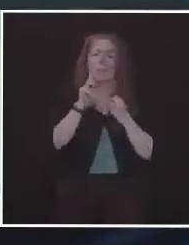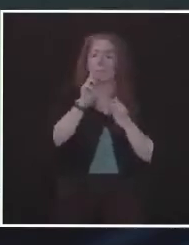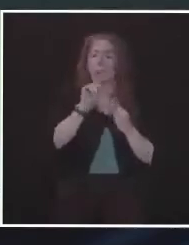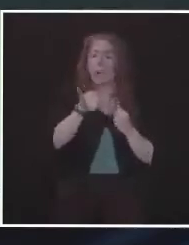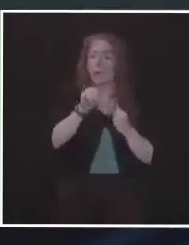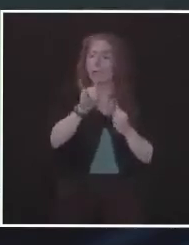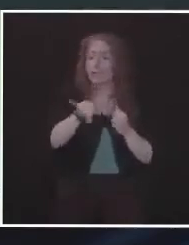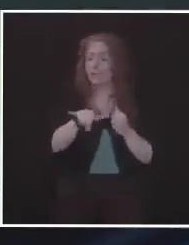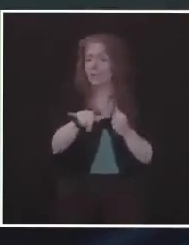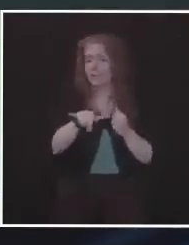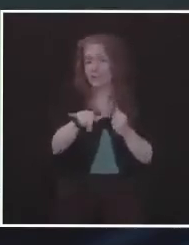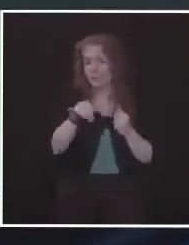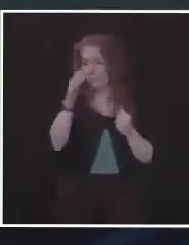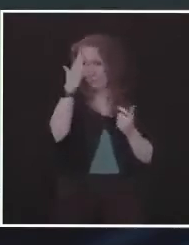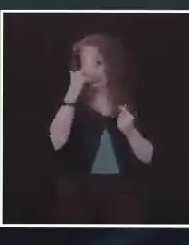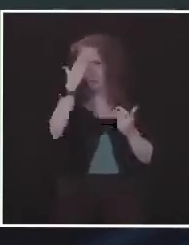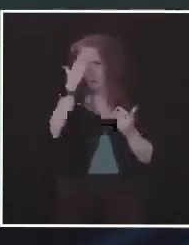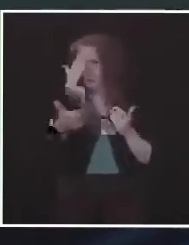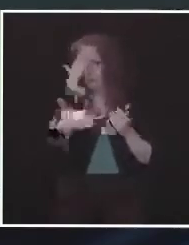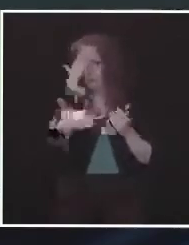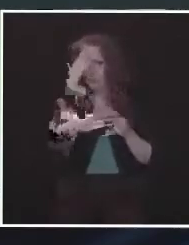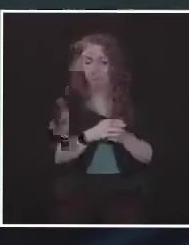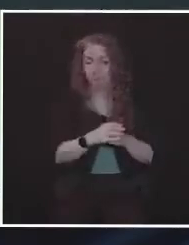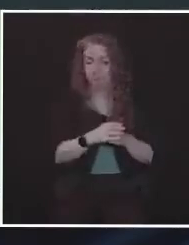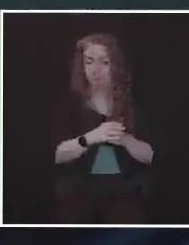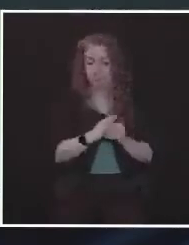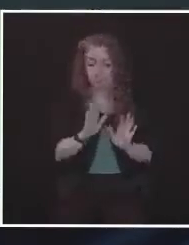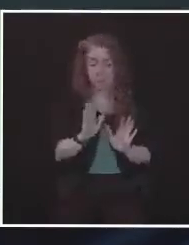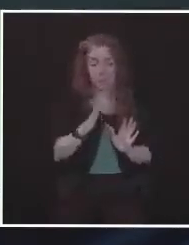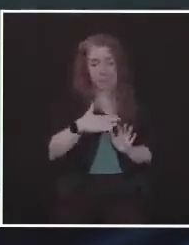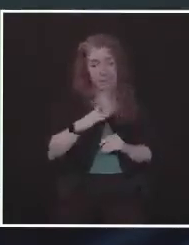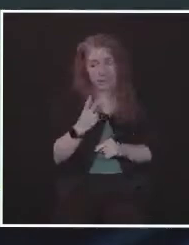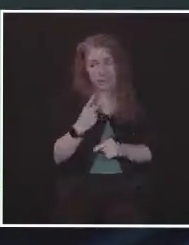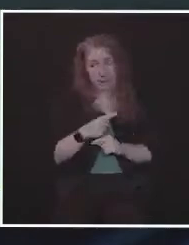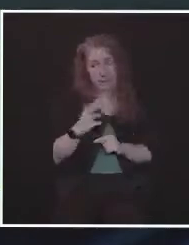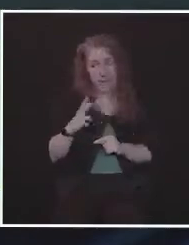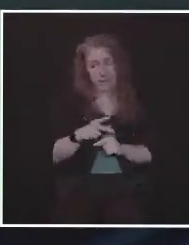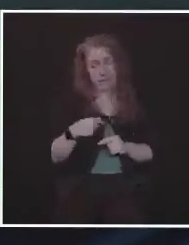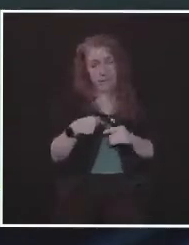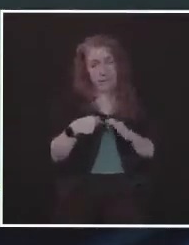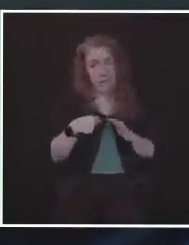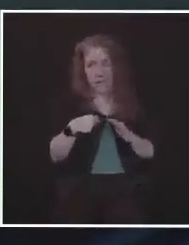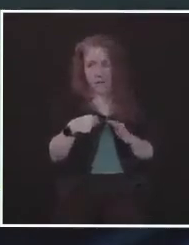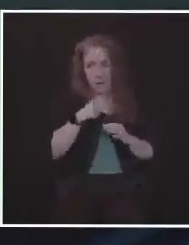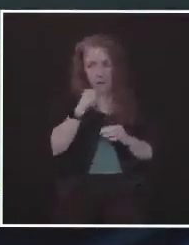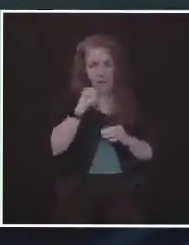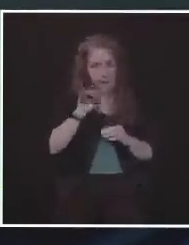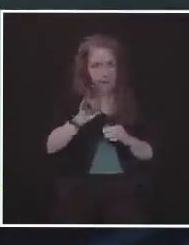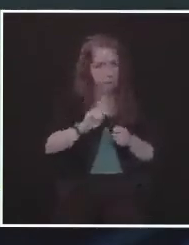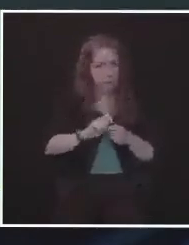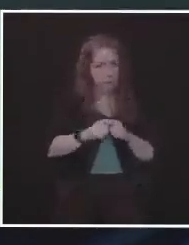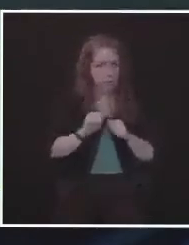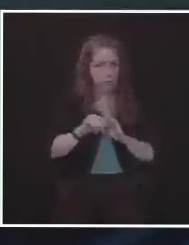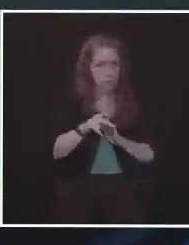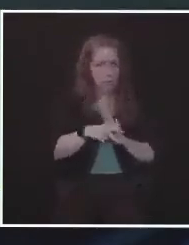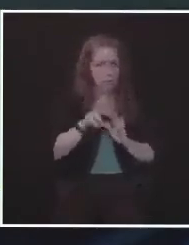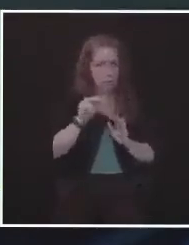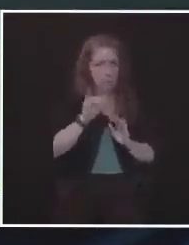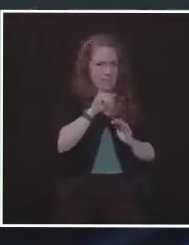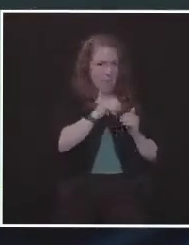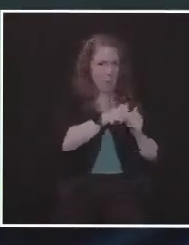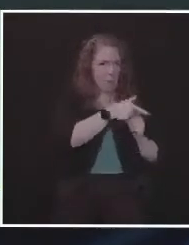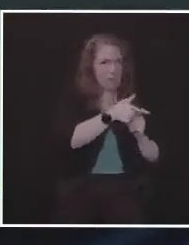that and again, day 2, I don't think that's changed, but that to me is their connectivity. And I don't know, Bob,